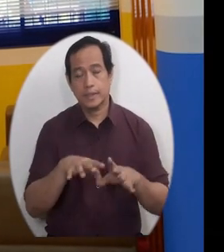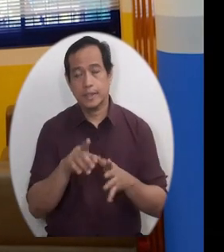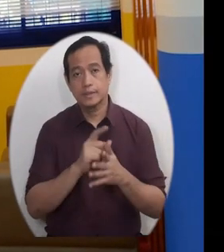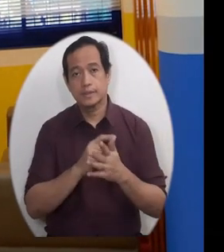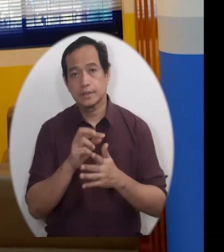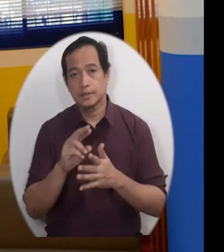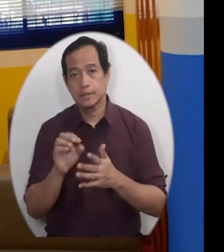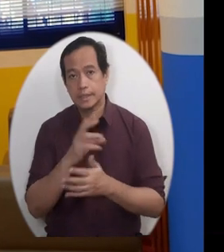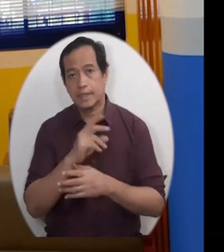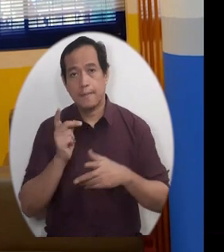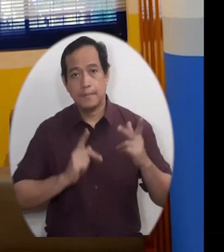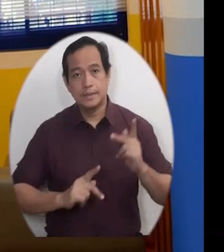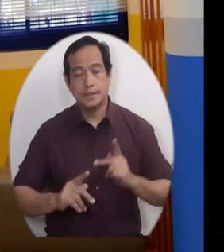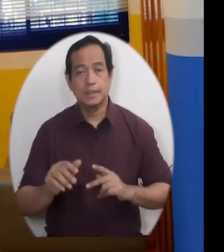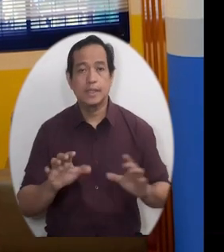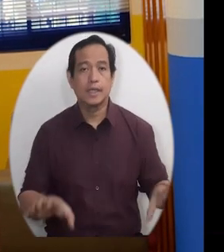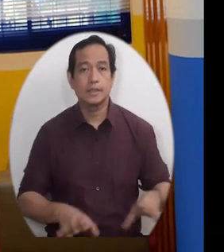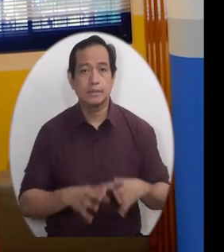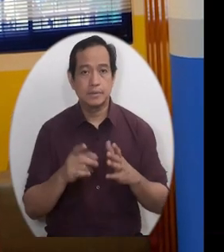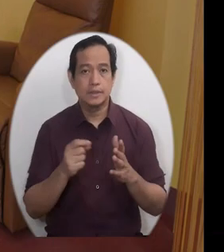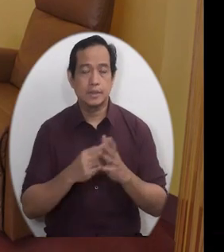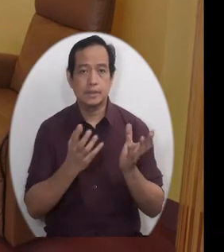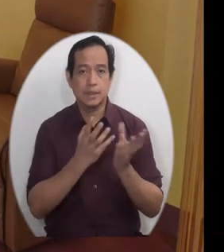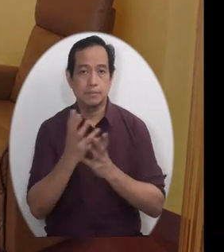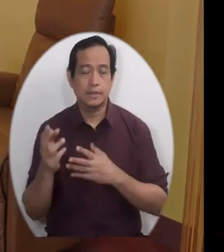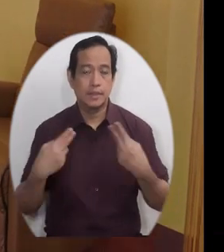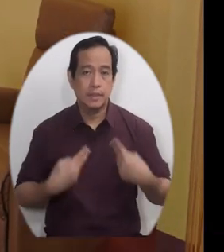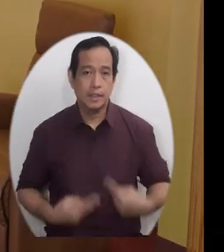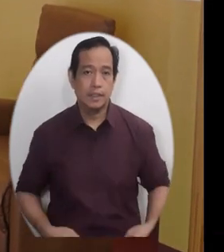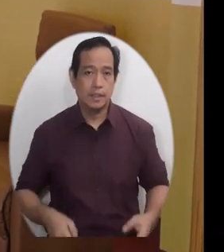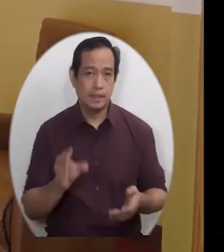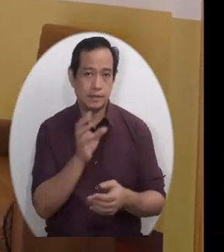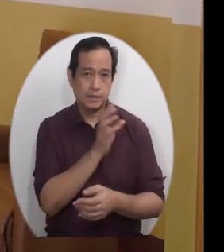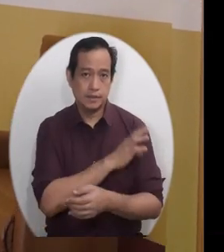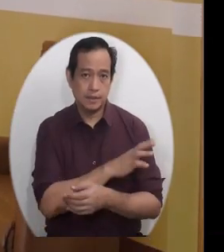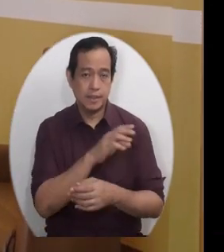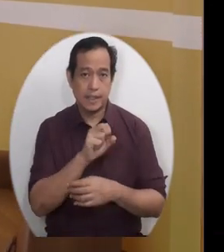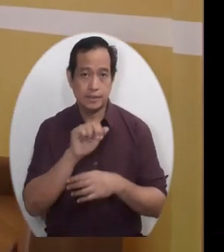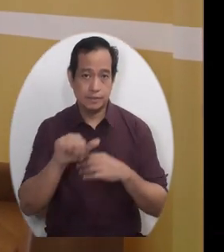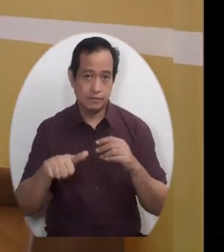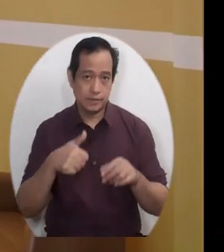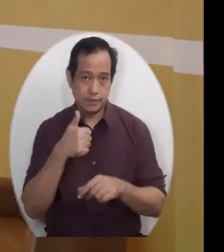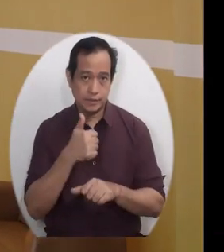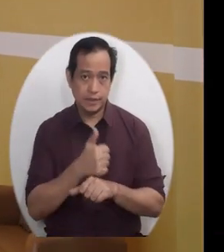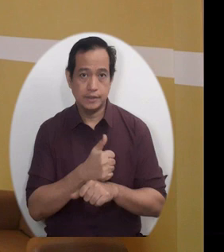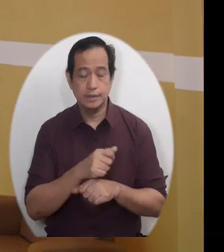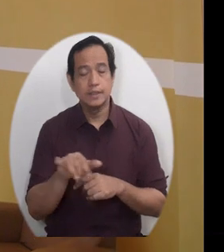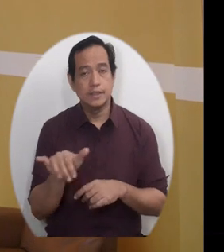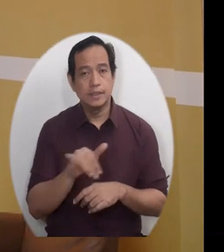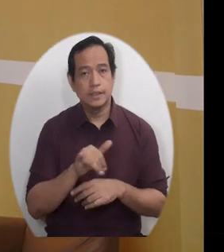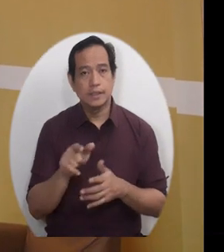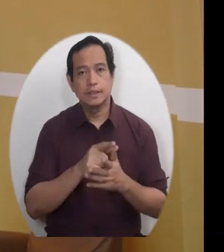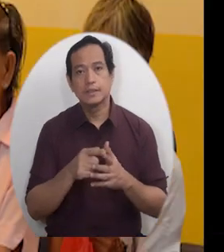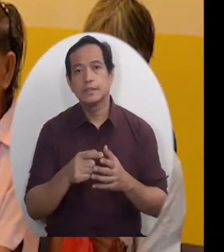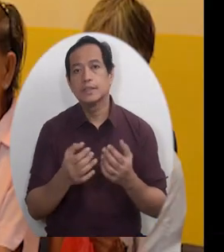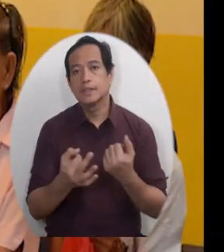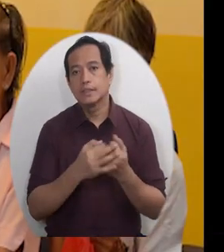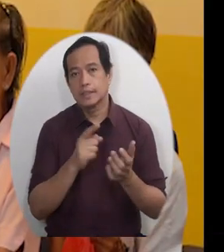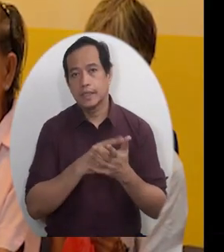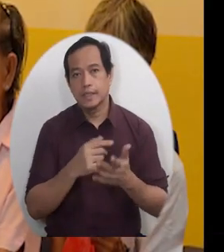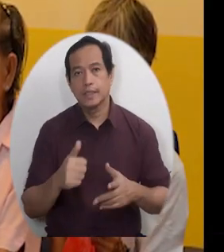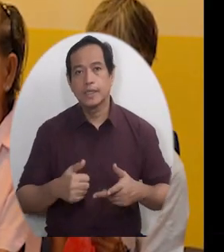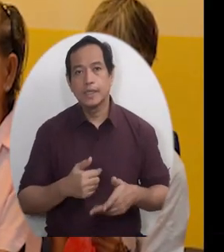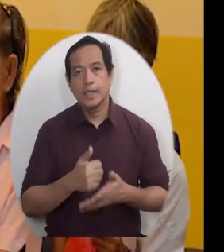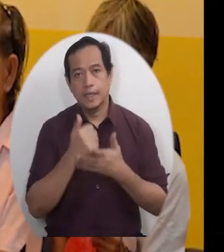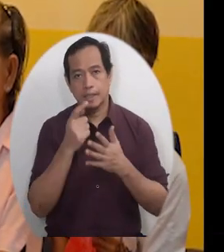Elderly offer wellness and social support to senior citizens by providing them with a venue to engage in recreational